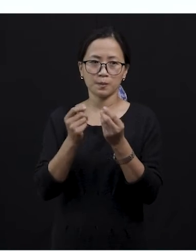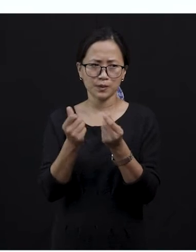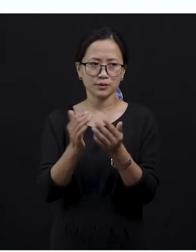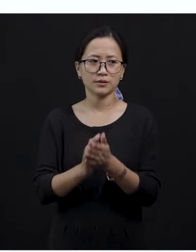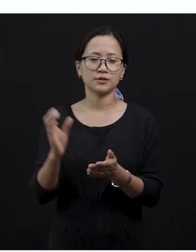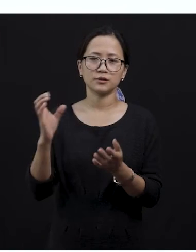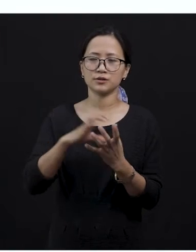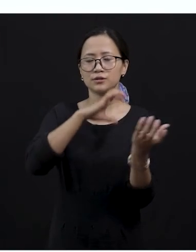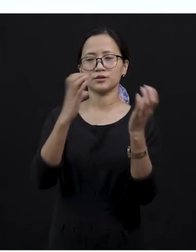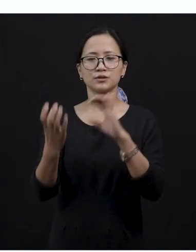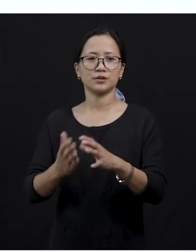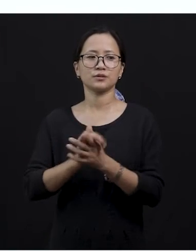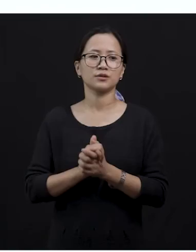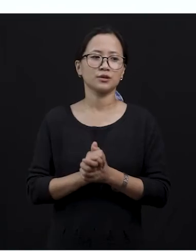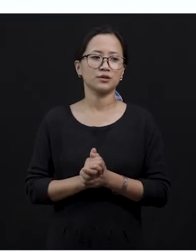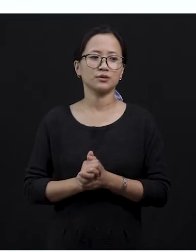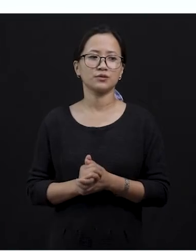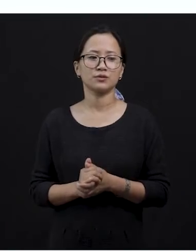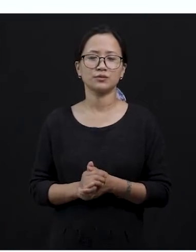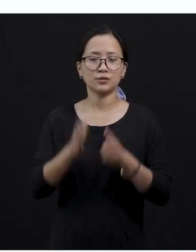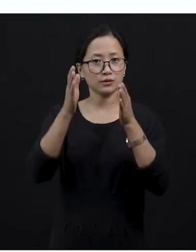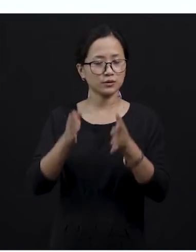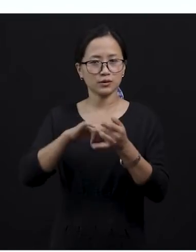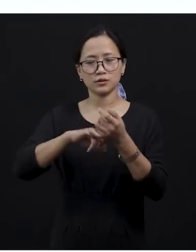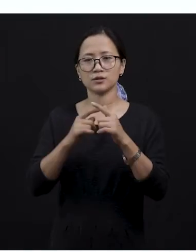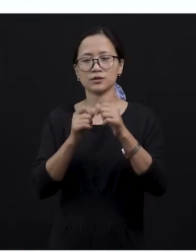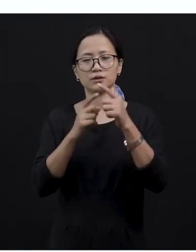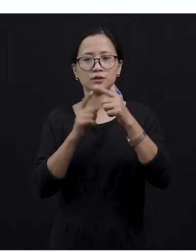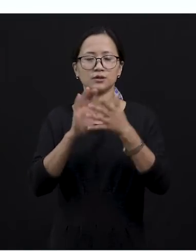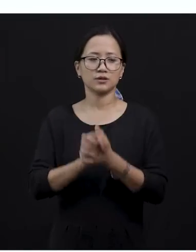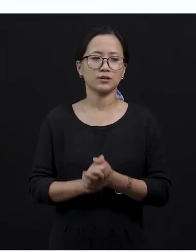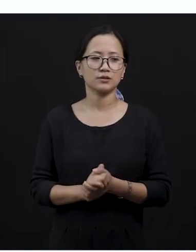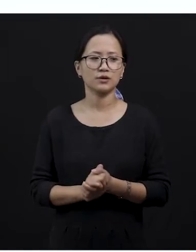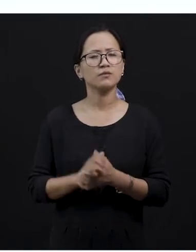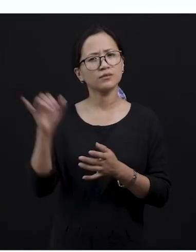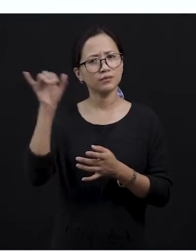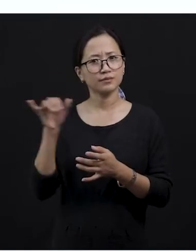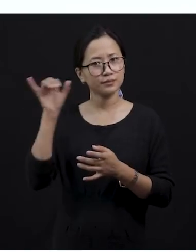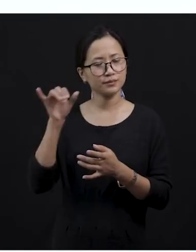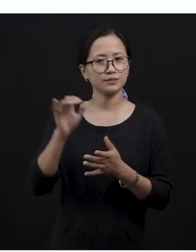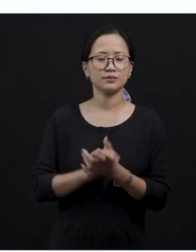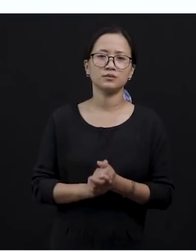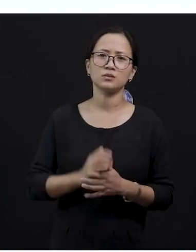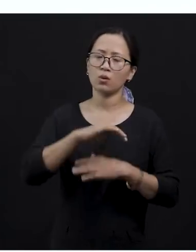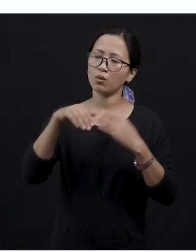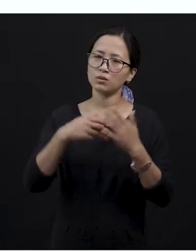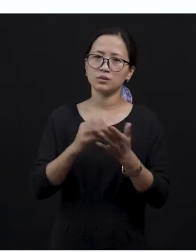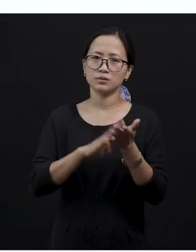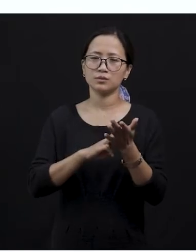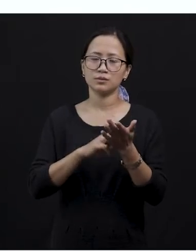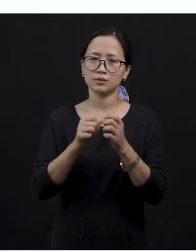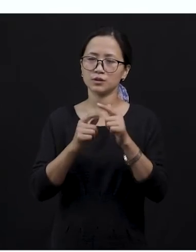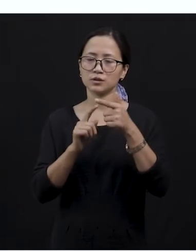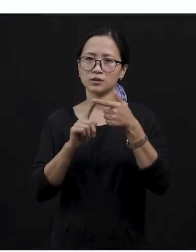one state to another. It doesn't mean that a solid will remain solid forever. No, you can change it into, but not all the matters, okay? Some